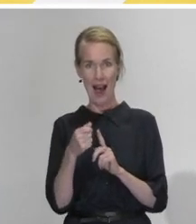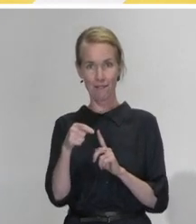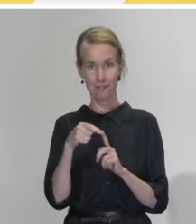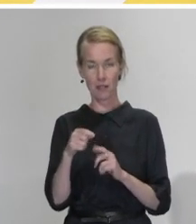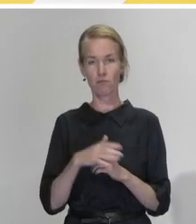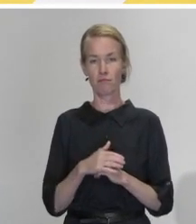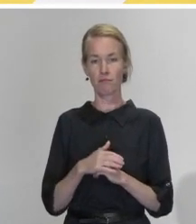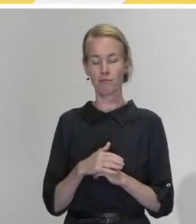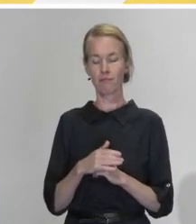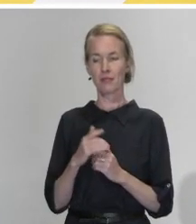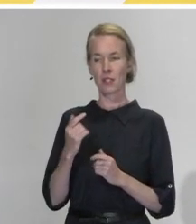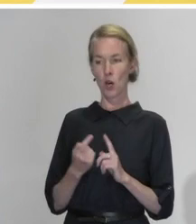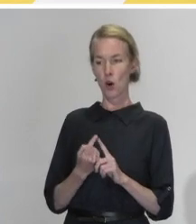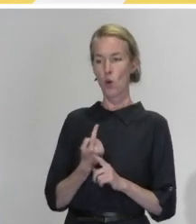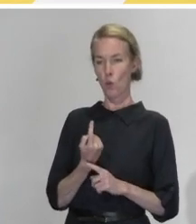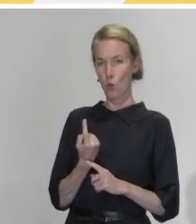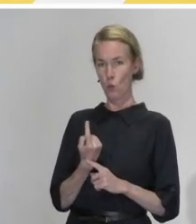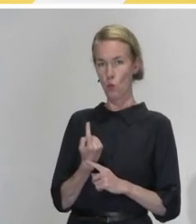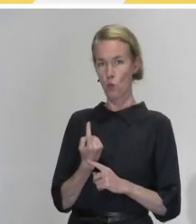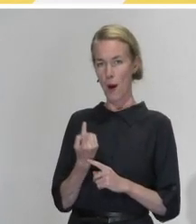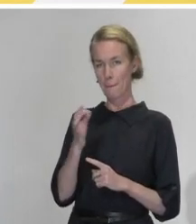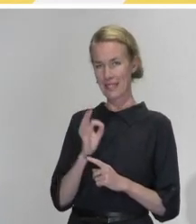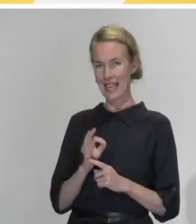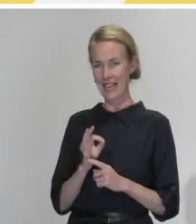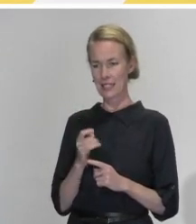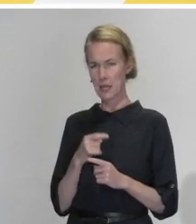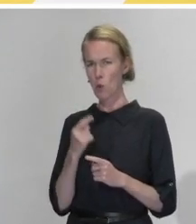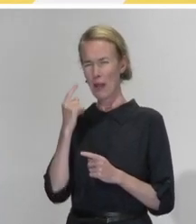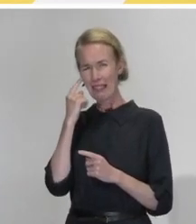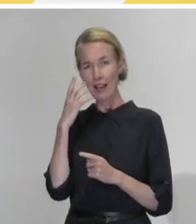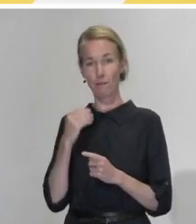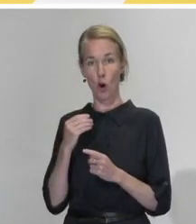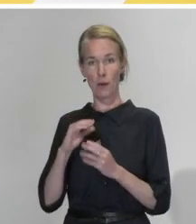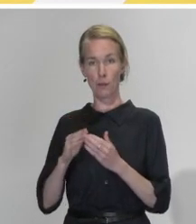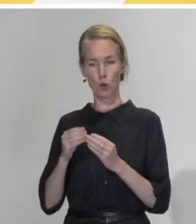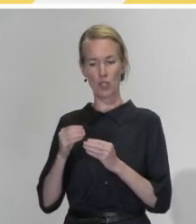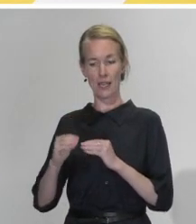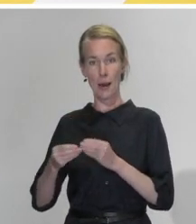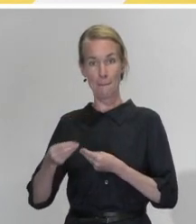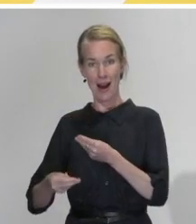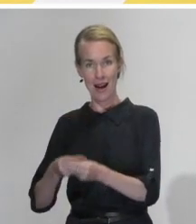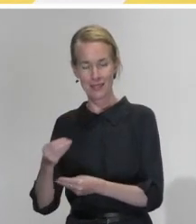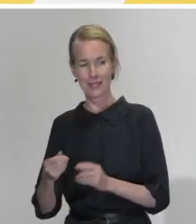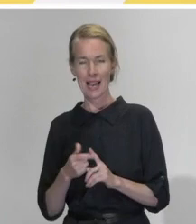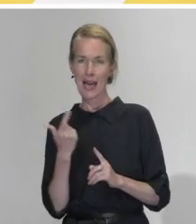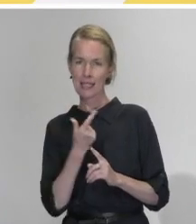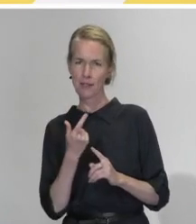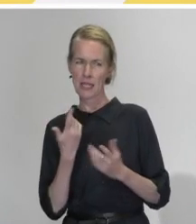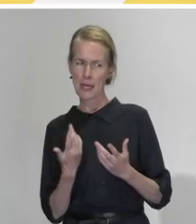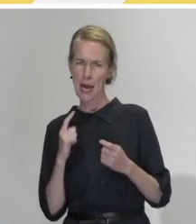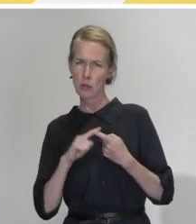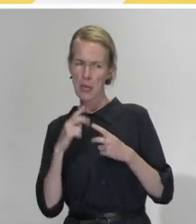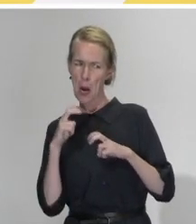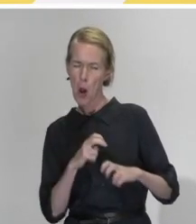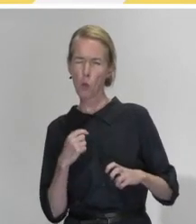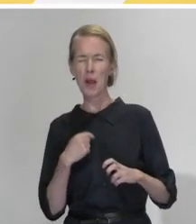of cases that are still under investigation, and we would expect many of those to end up being confirmed as community